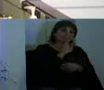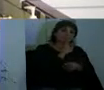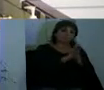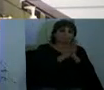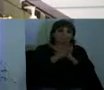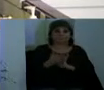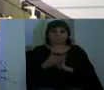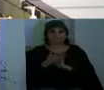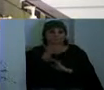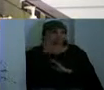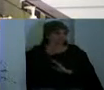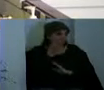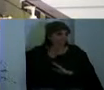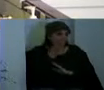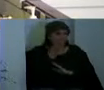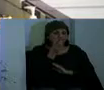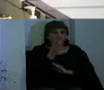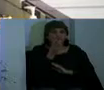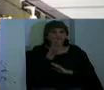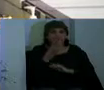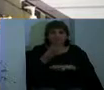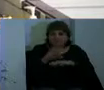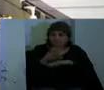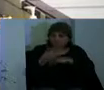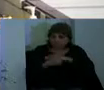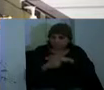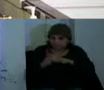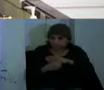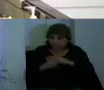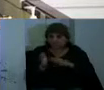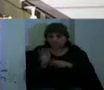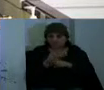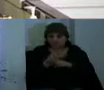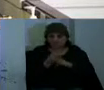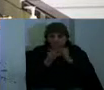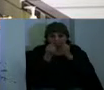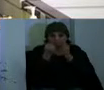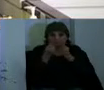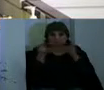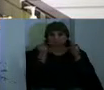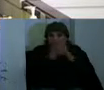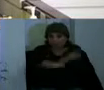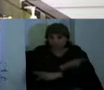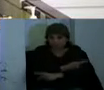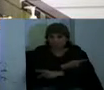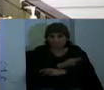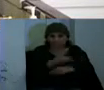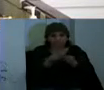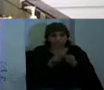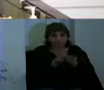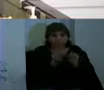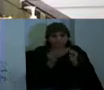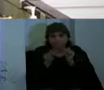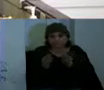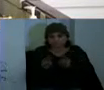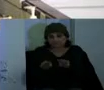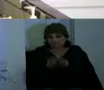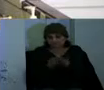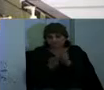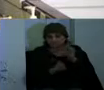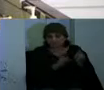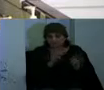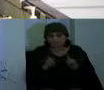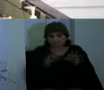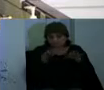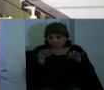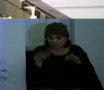he multiplied loaves and fishes to feed a multitude. How he walked on the water. How